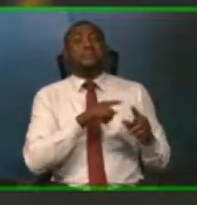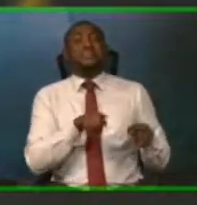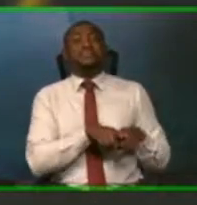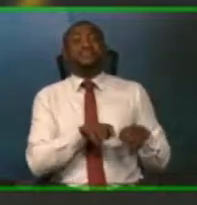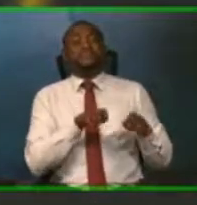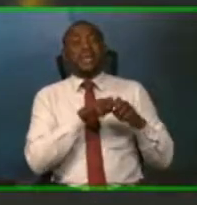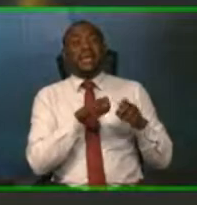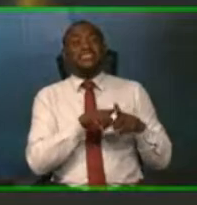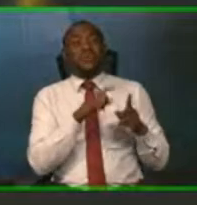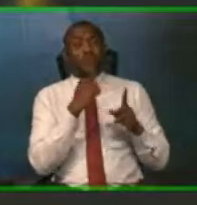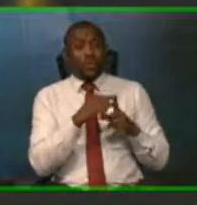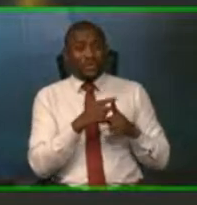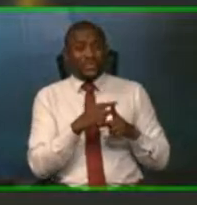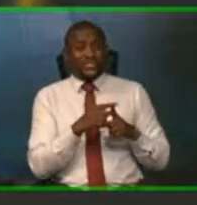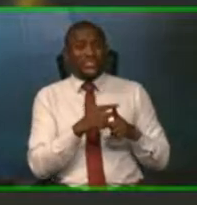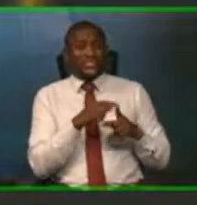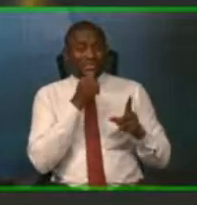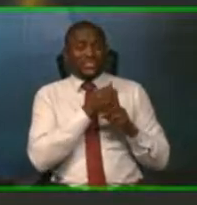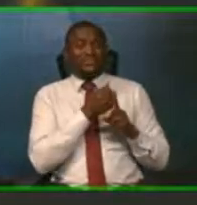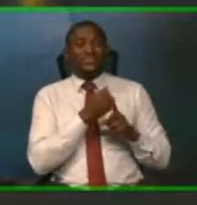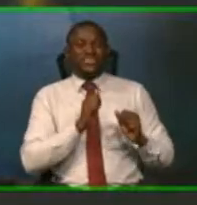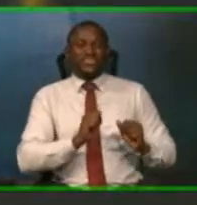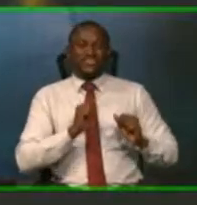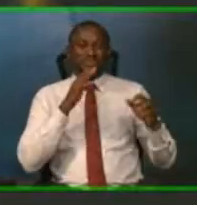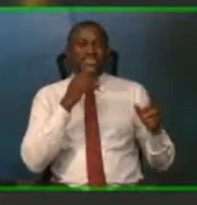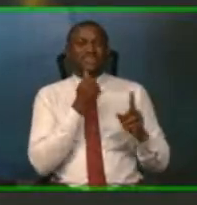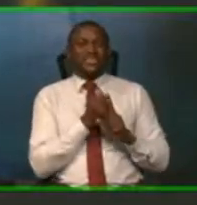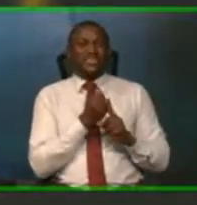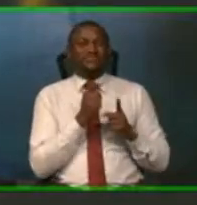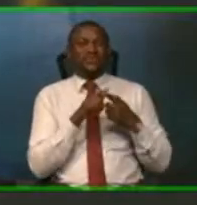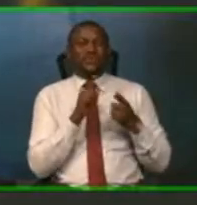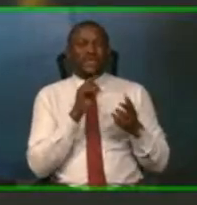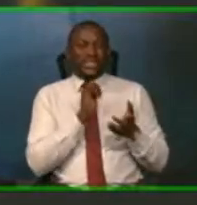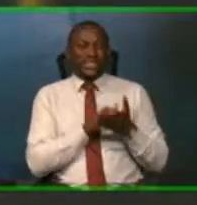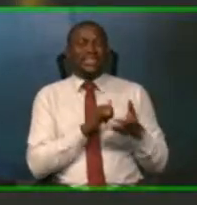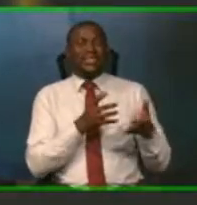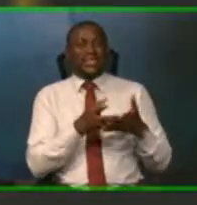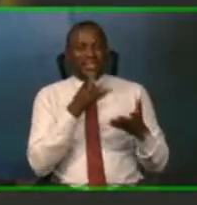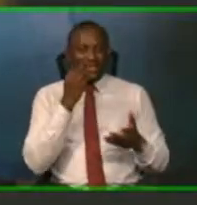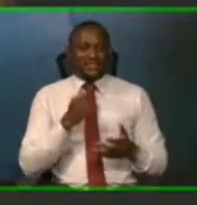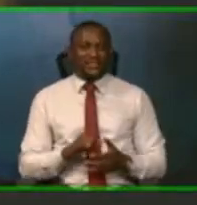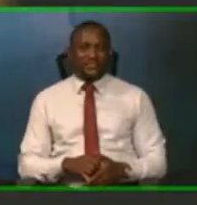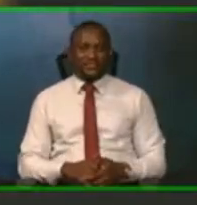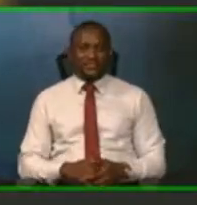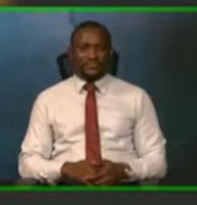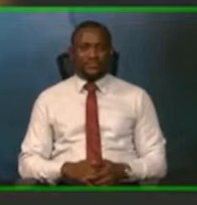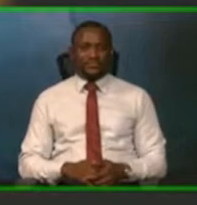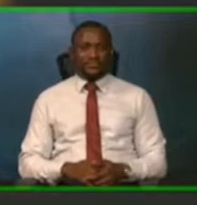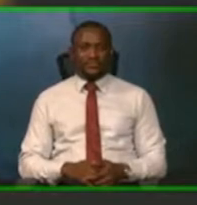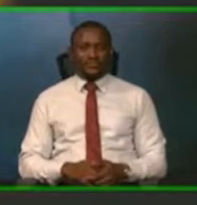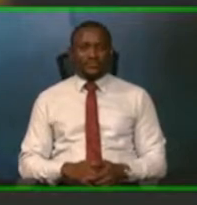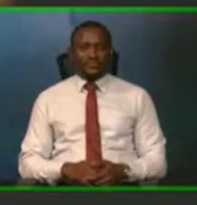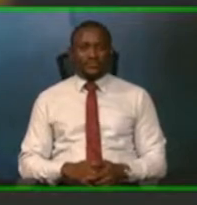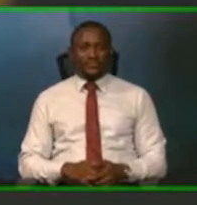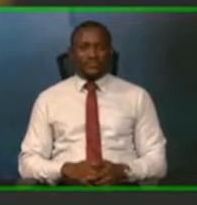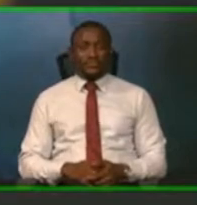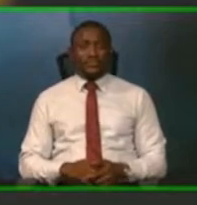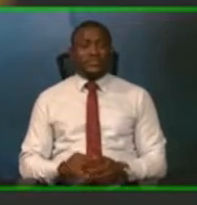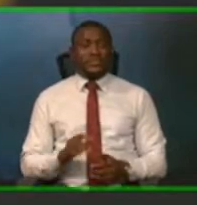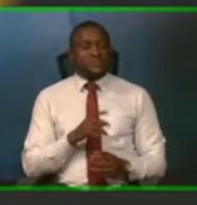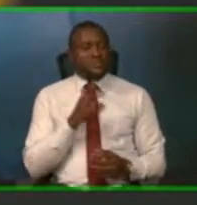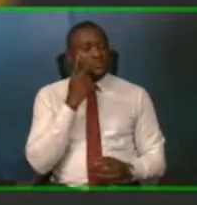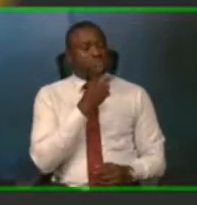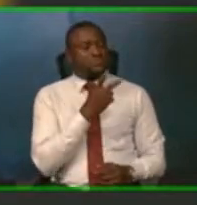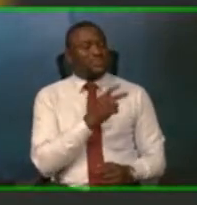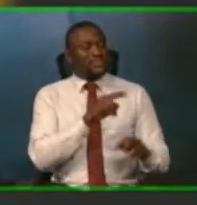word incarnate, he submitted himself to that learning. Please give us that scripture. Let's finish up. They found him sitting in